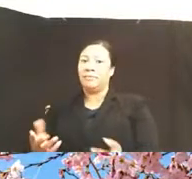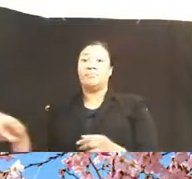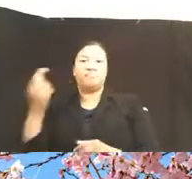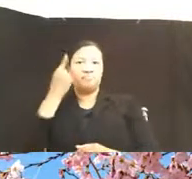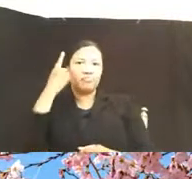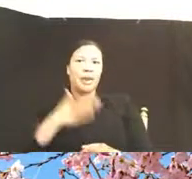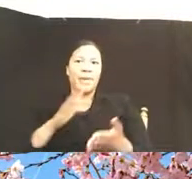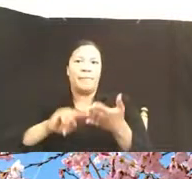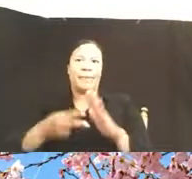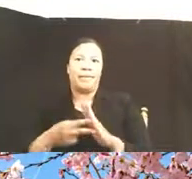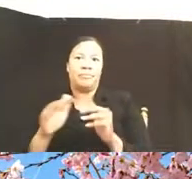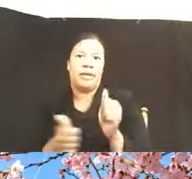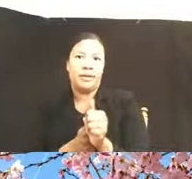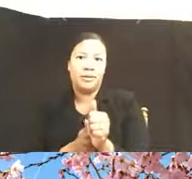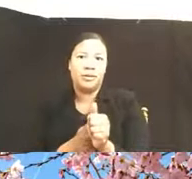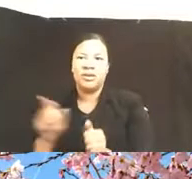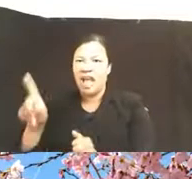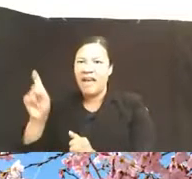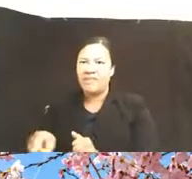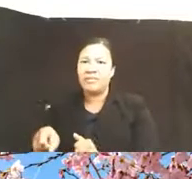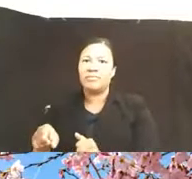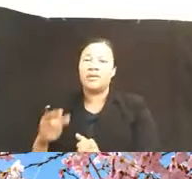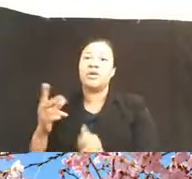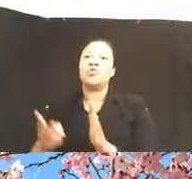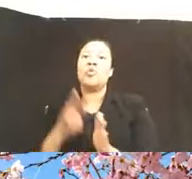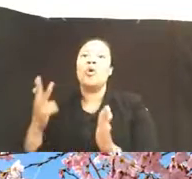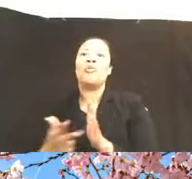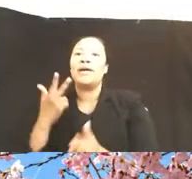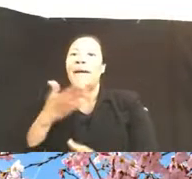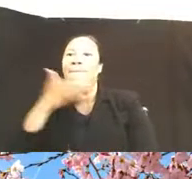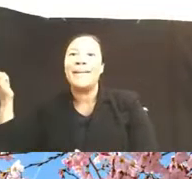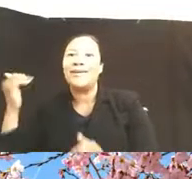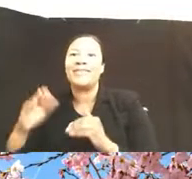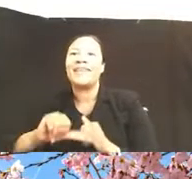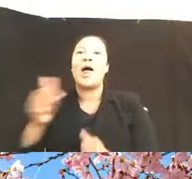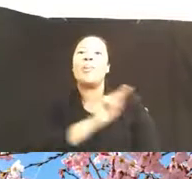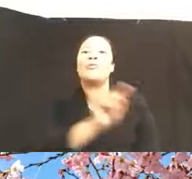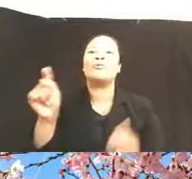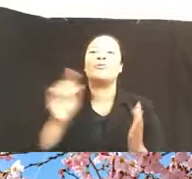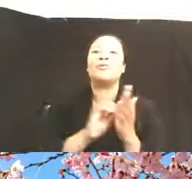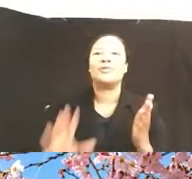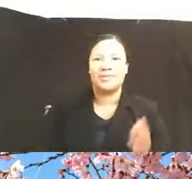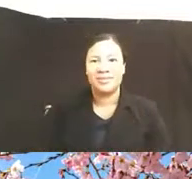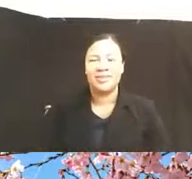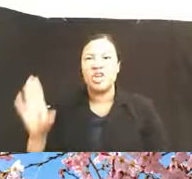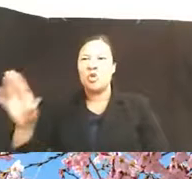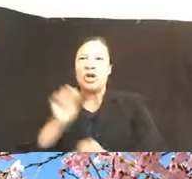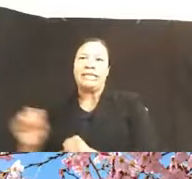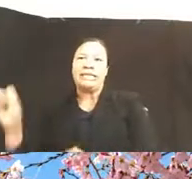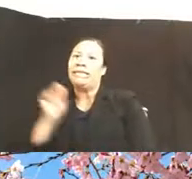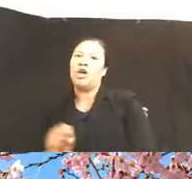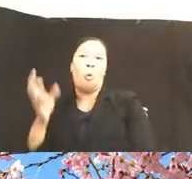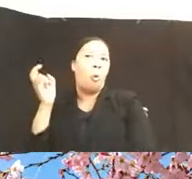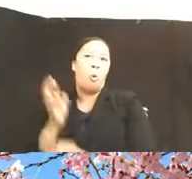meant when I said to her she had to be two or three times better than the rest, that the road would be hard, much